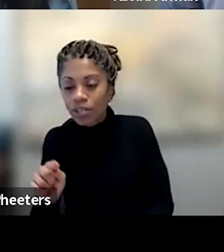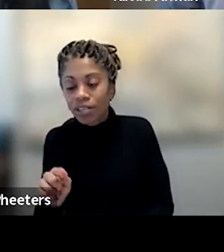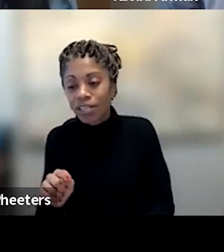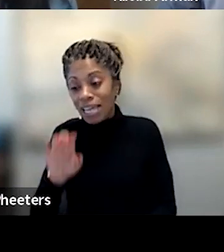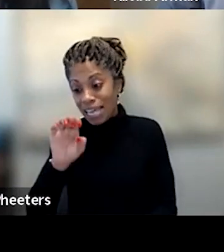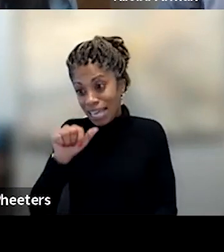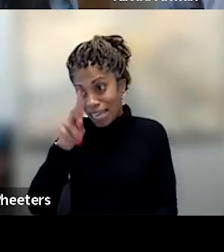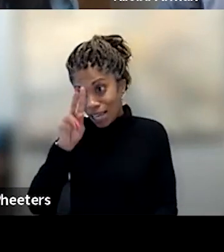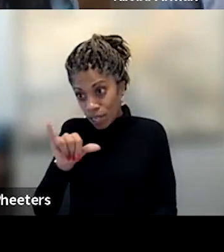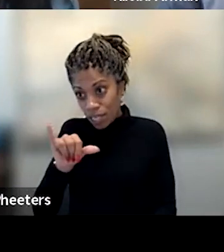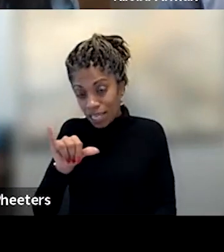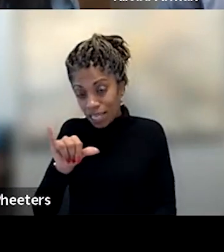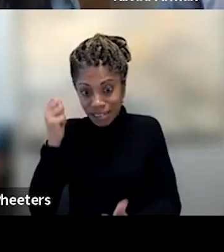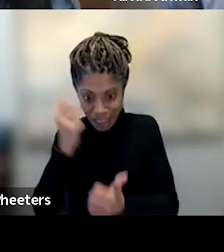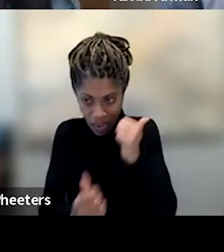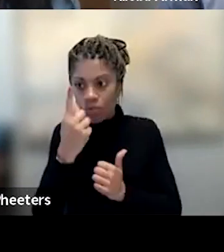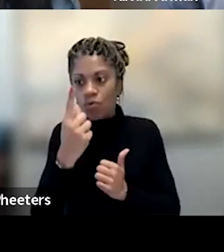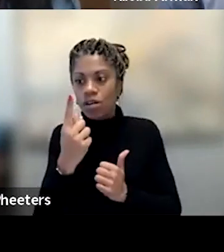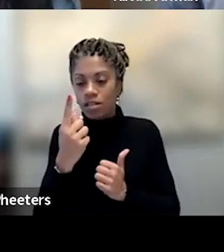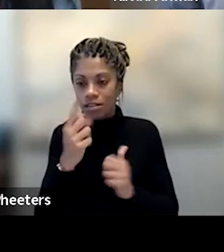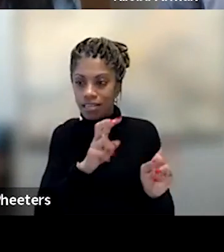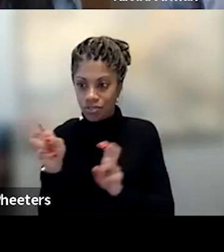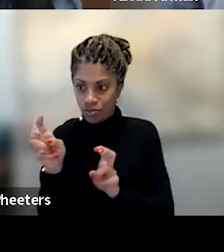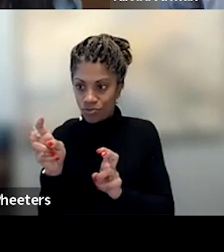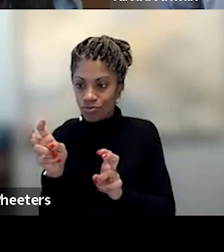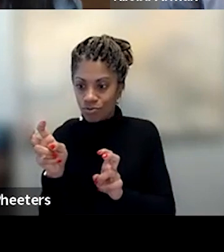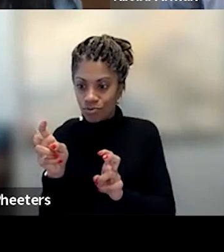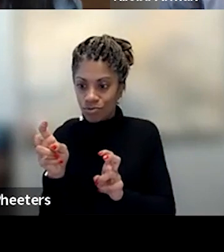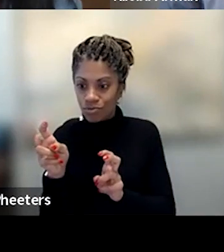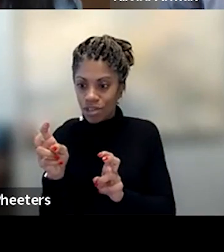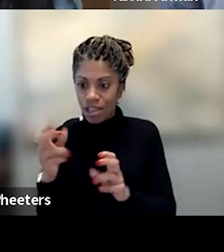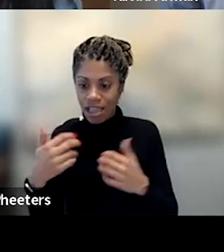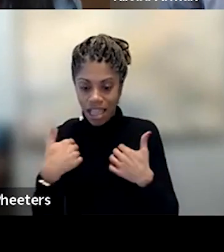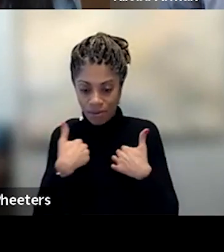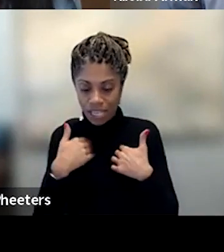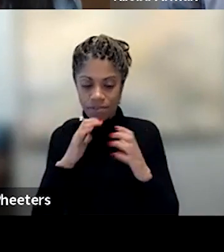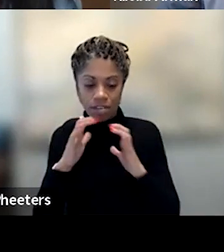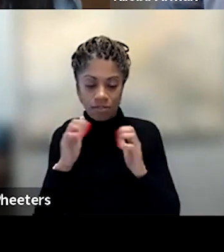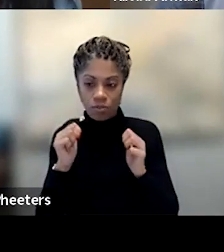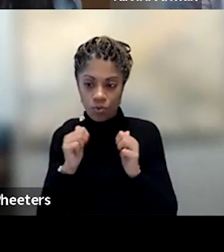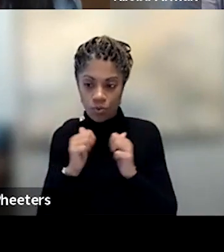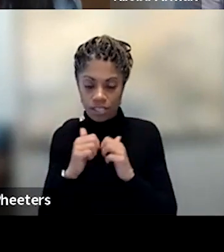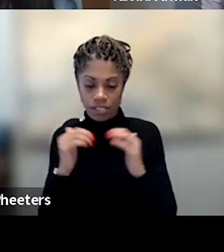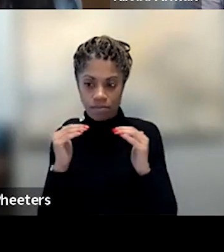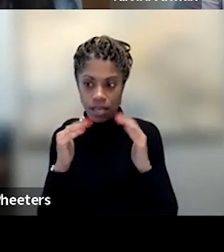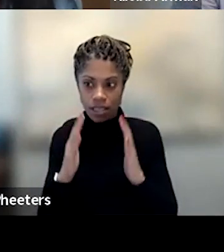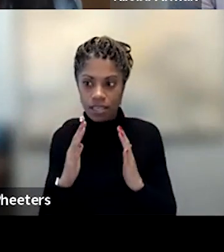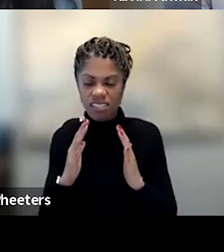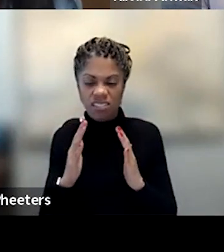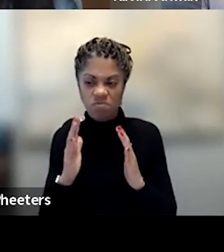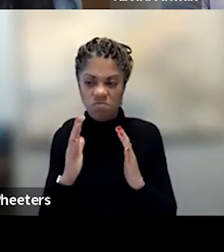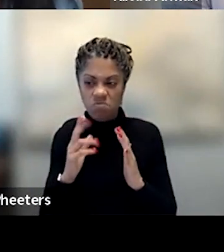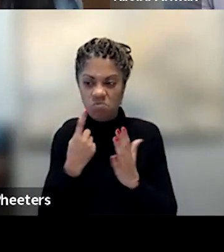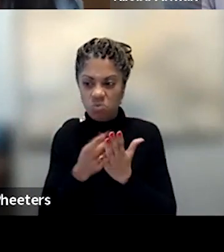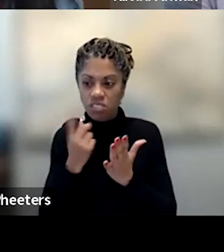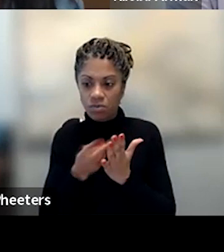issue. And I think that, I was having a conversation with some colleagues not too long ago, and they are